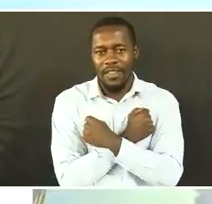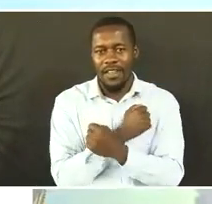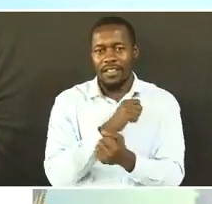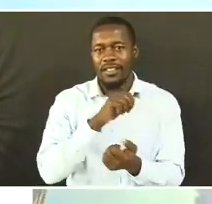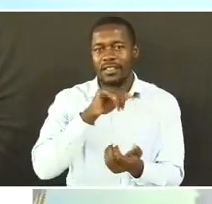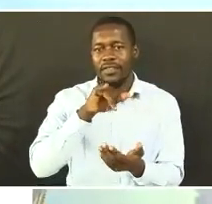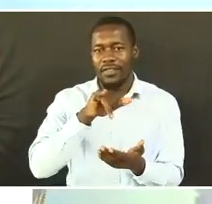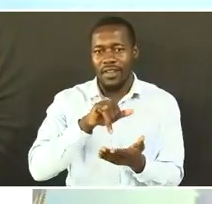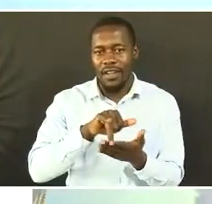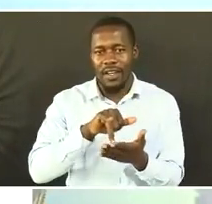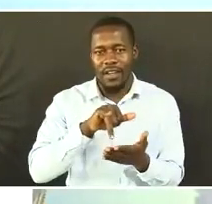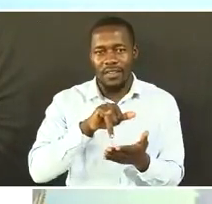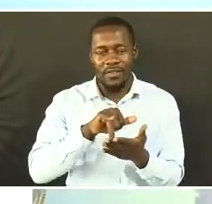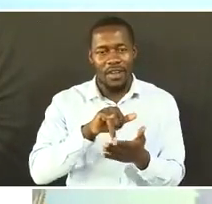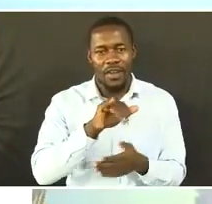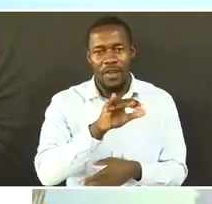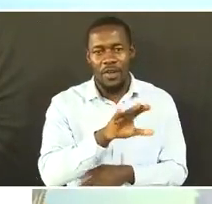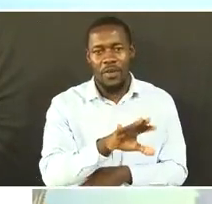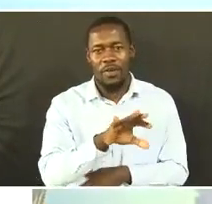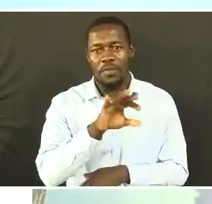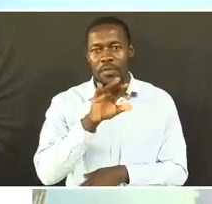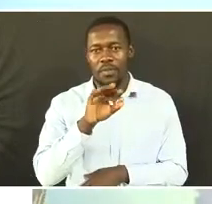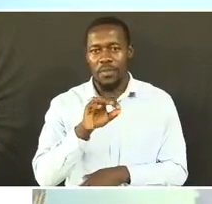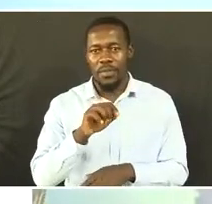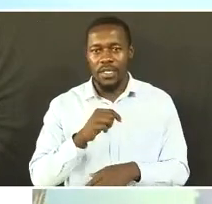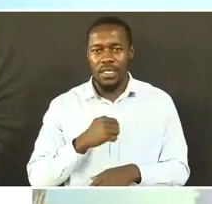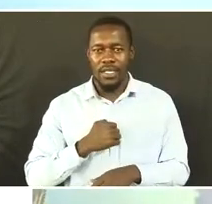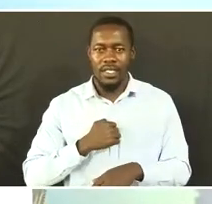love that found me